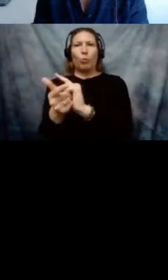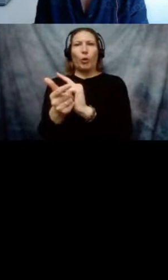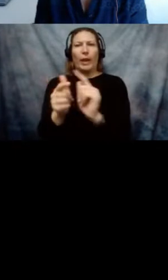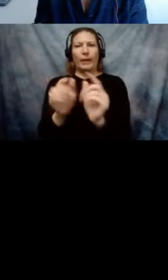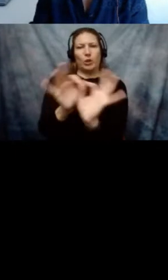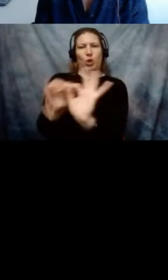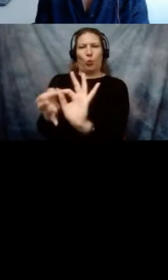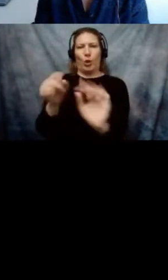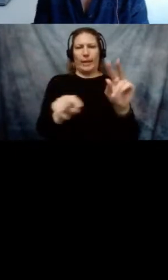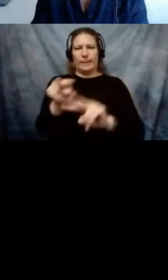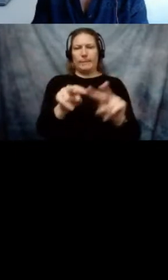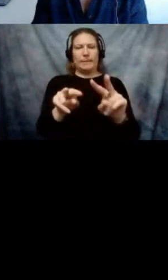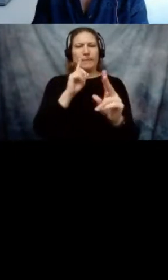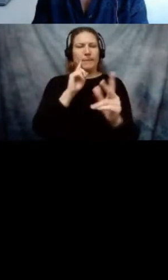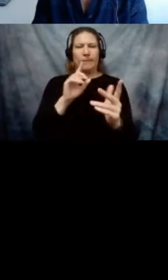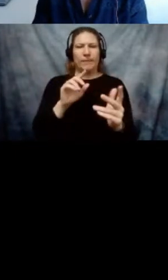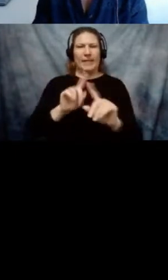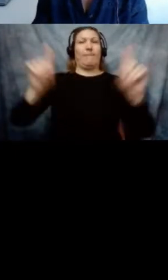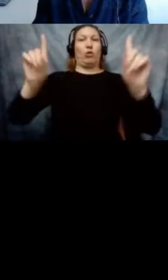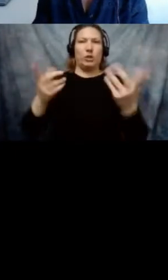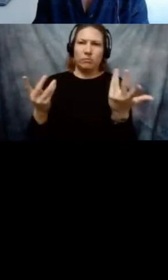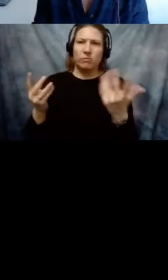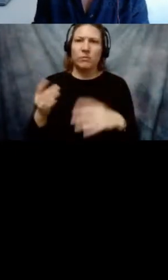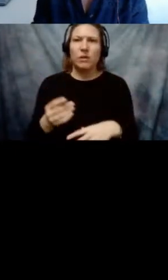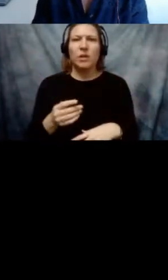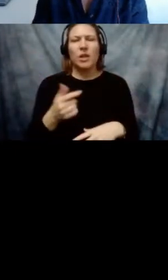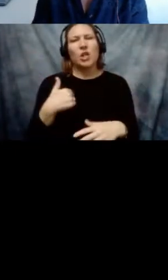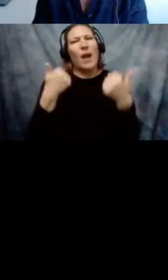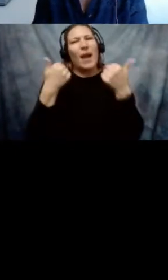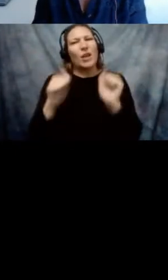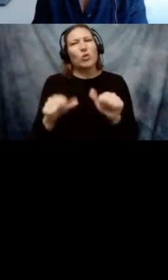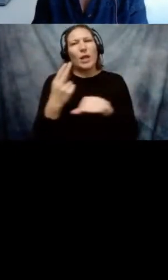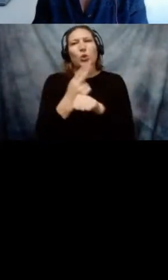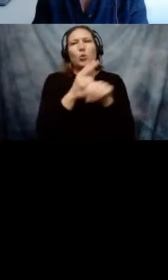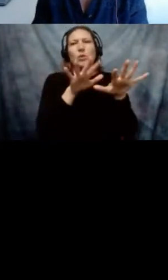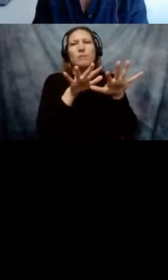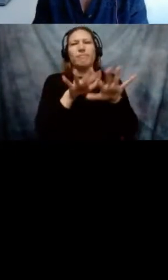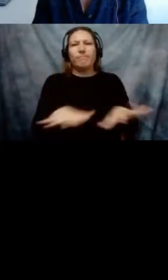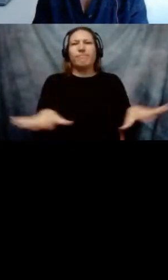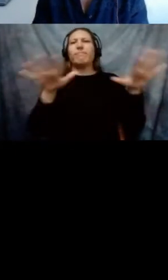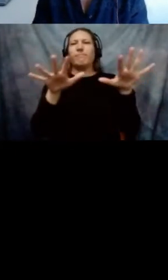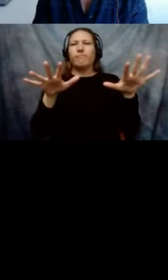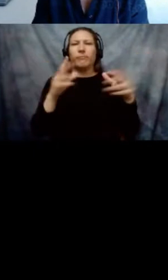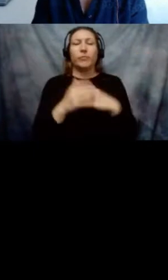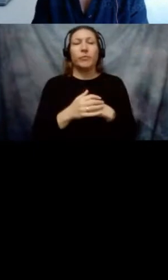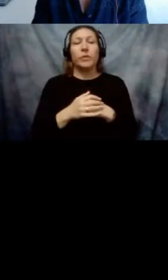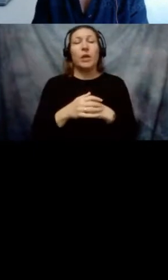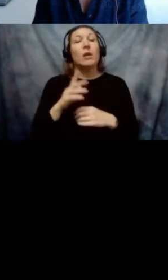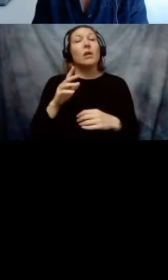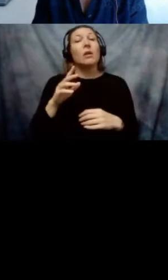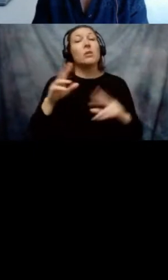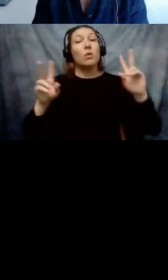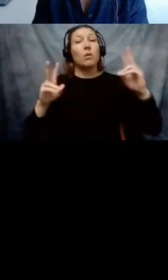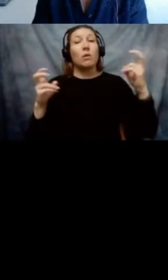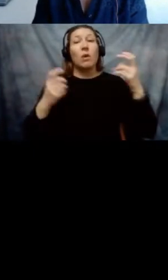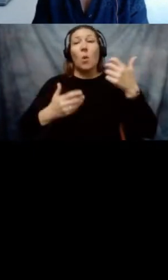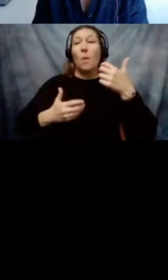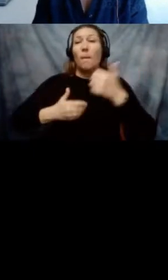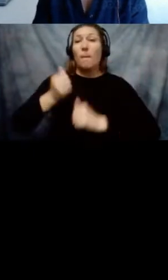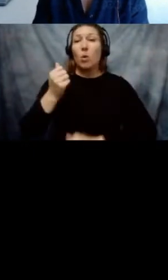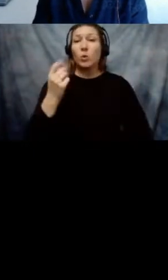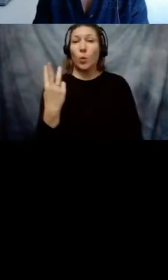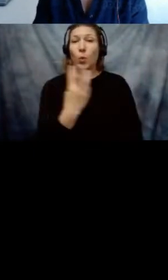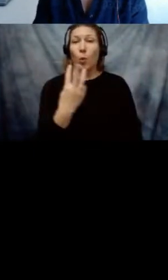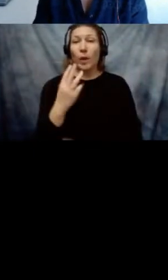that's offered by accessibility experts. And they say that in most Western countries, the size of the disabled